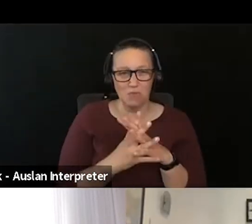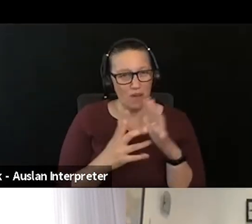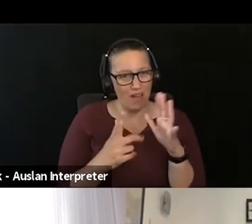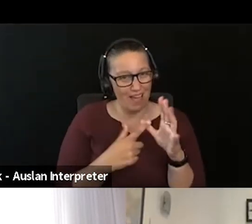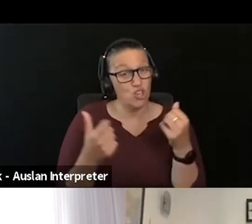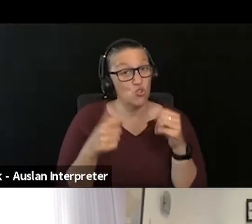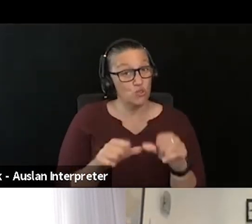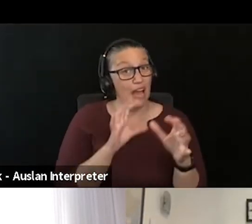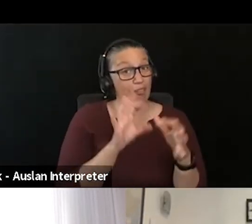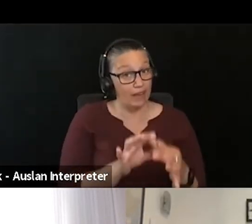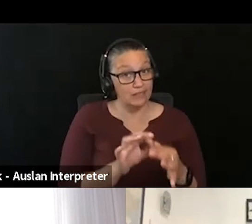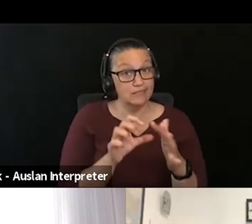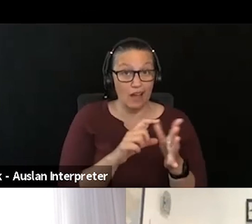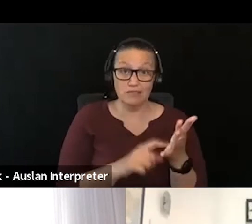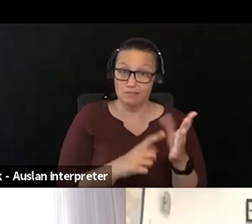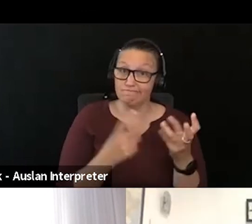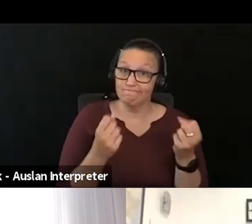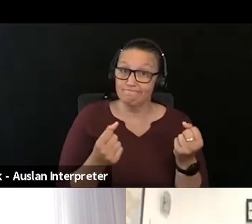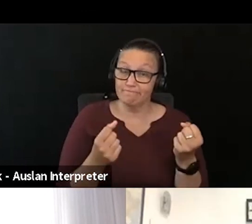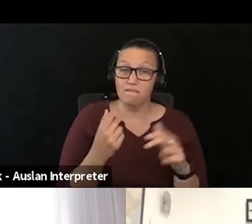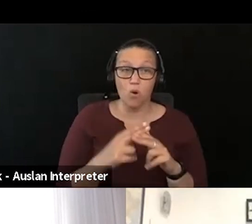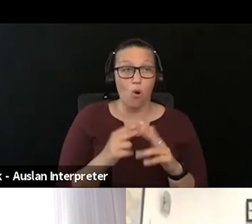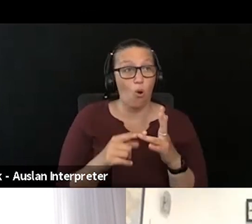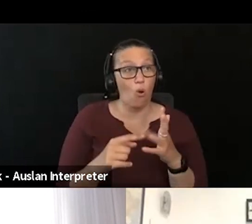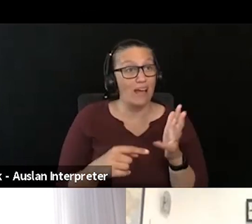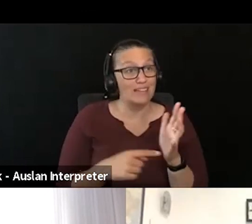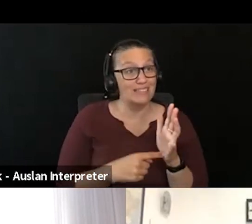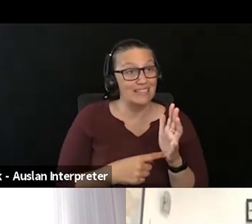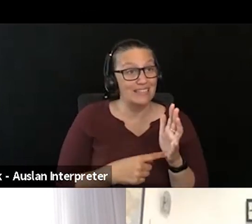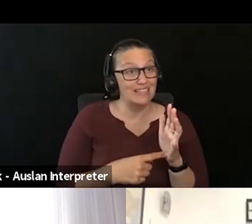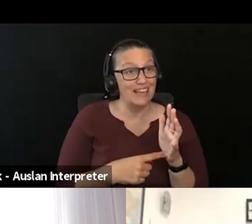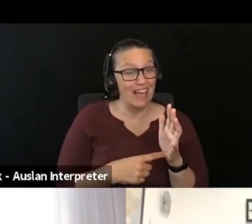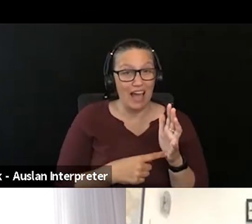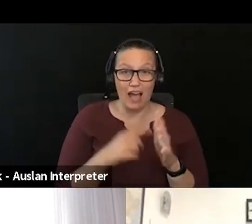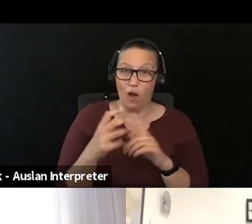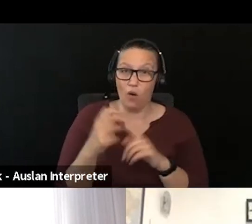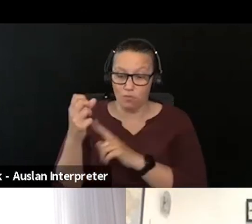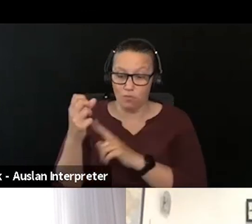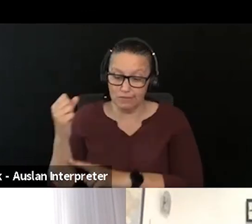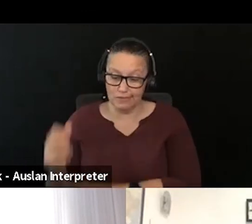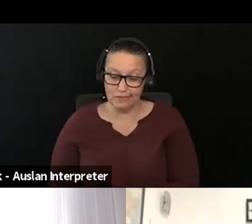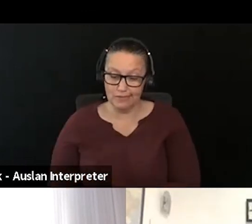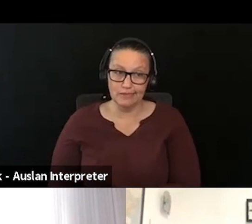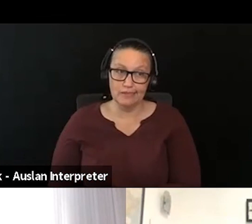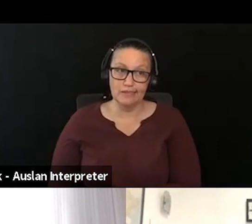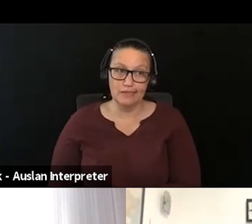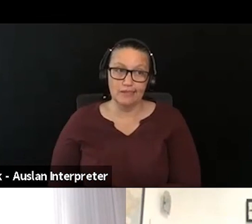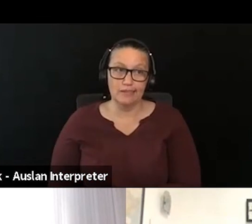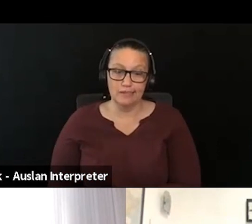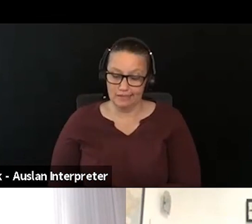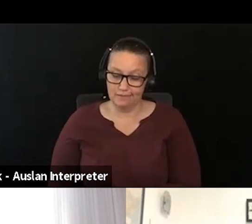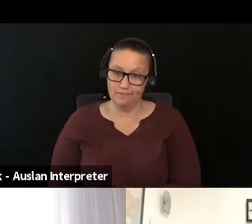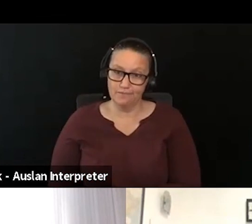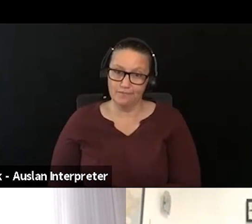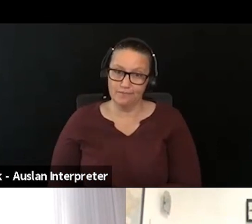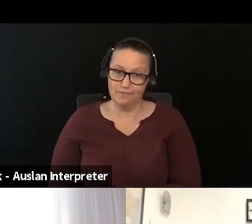data to analyse OAT outcomes. But in most other jurisdictions, it's just because of the